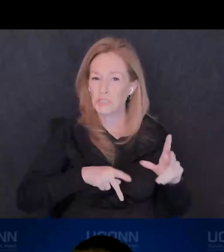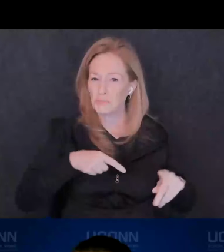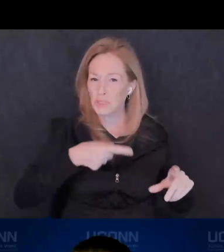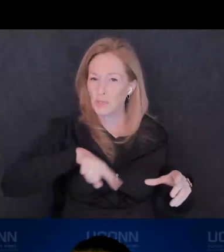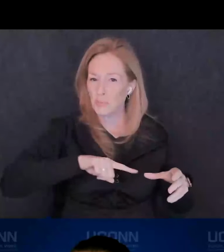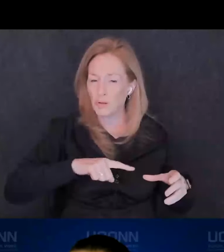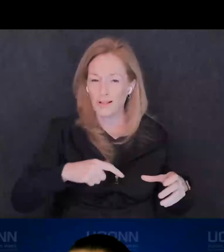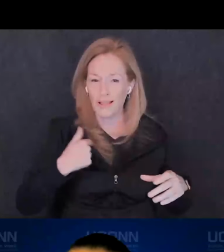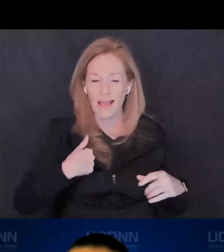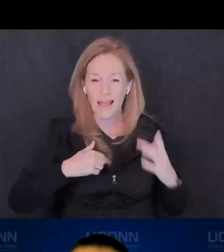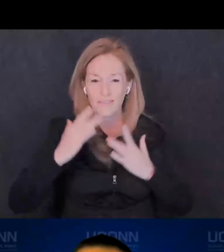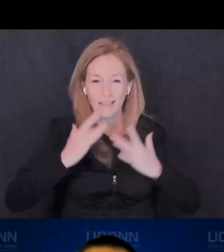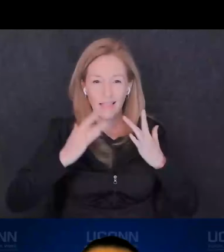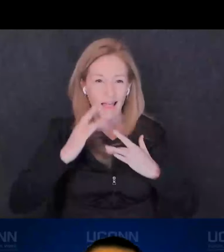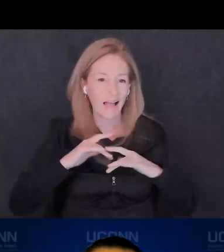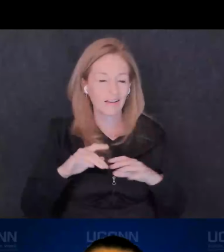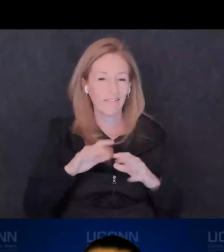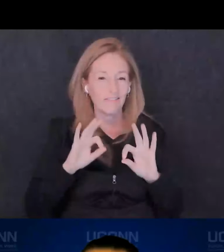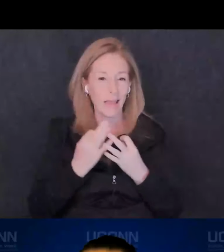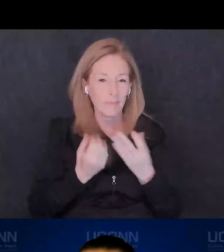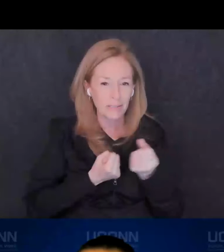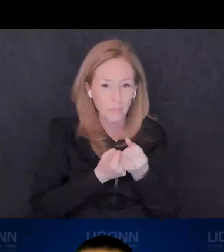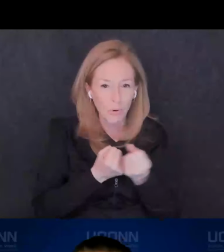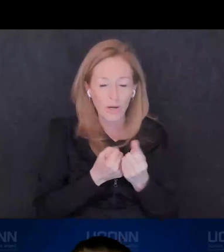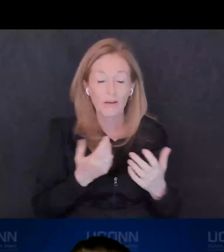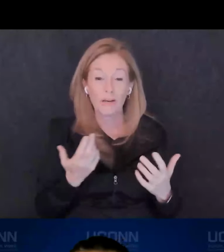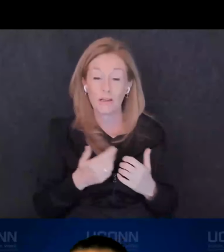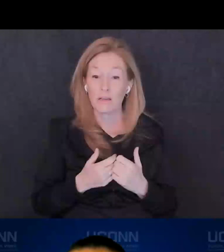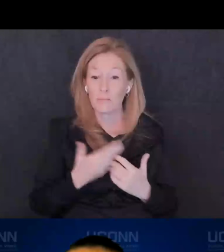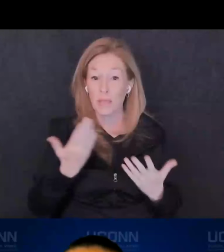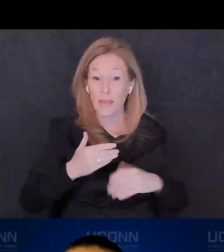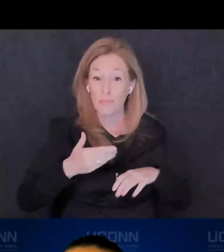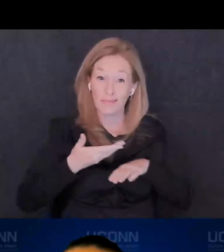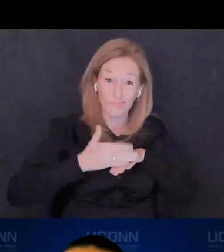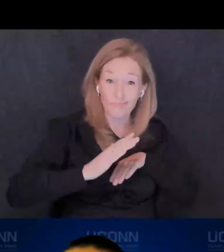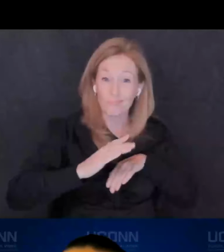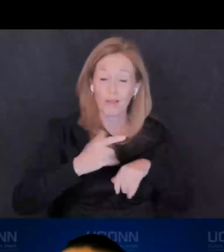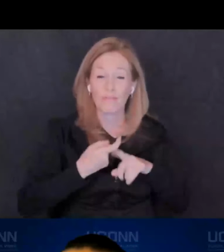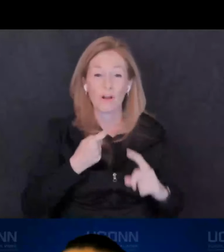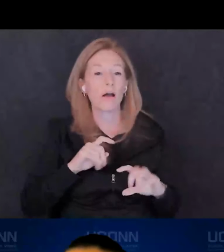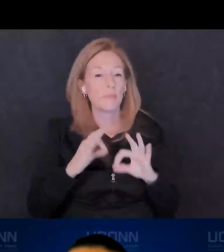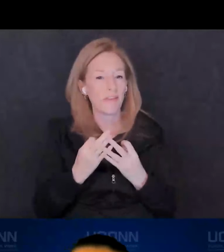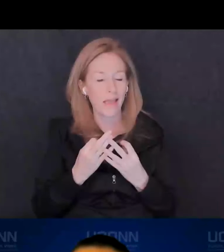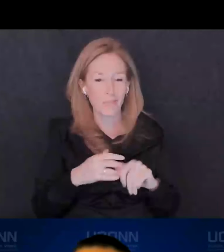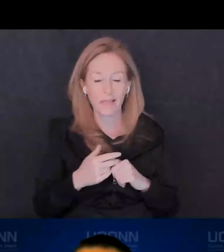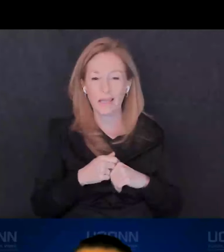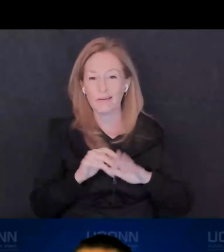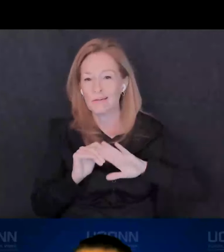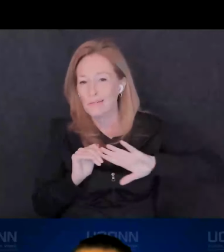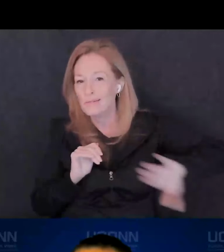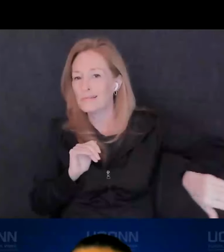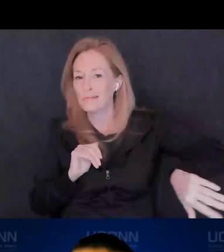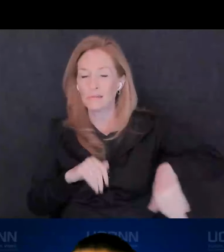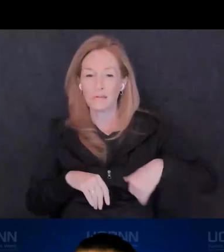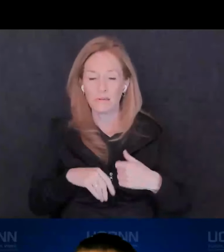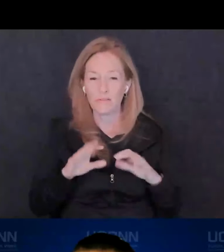family acceptance or support. This could look like being ostracized from their family, being rejected from their